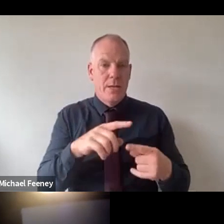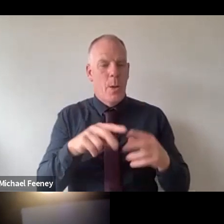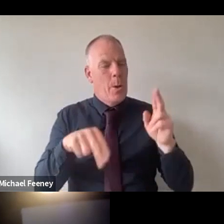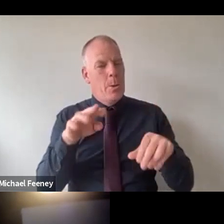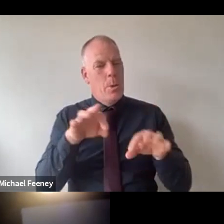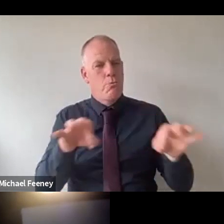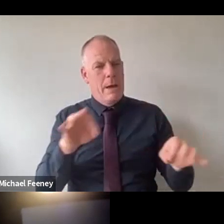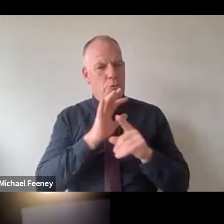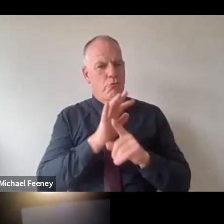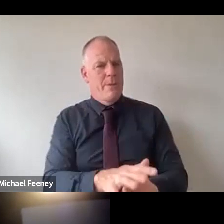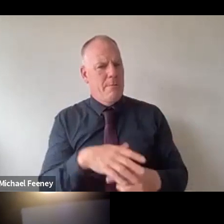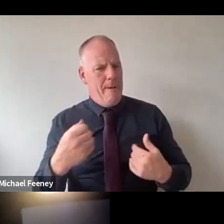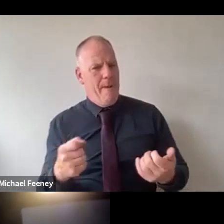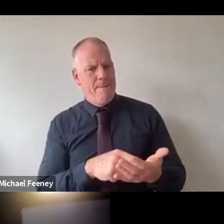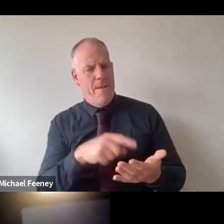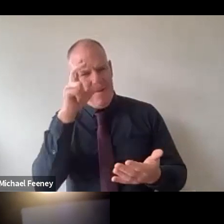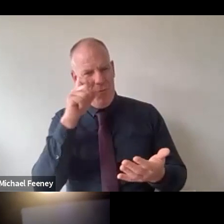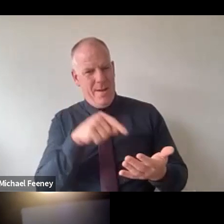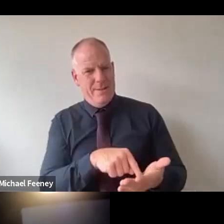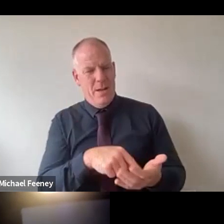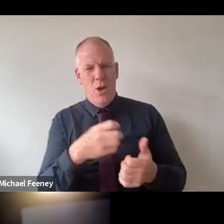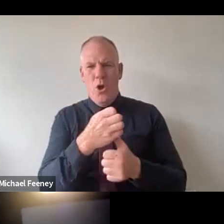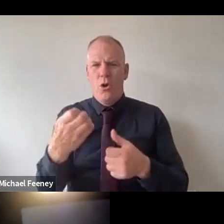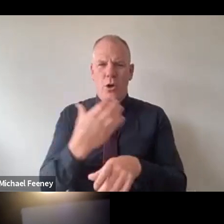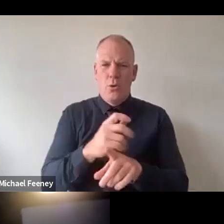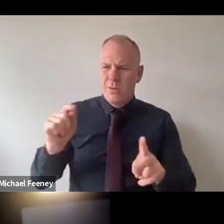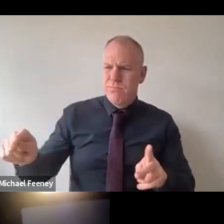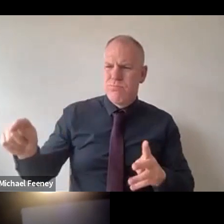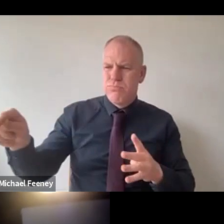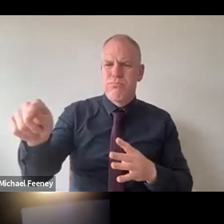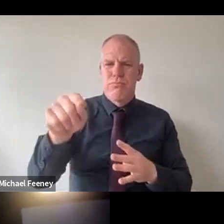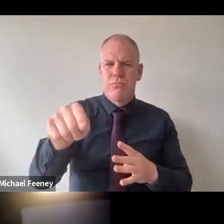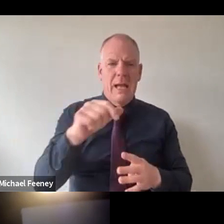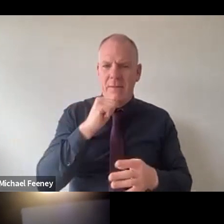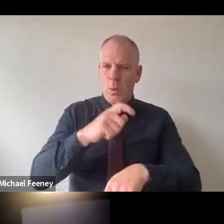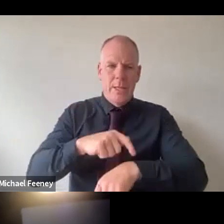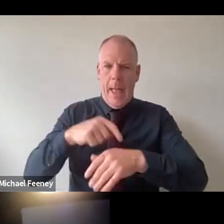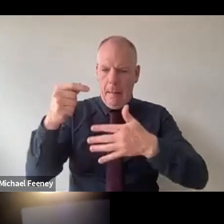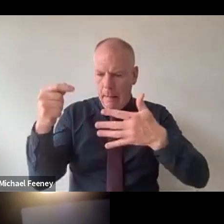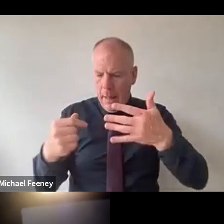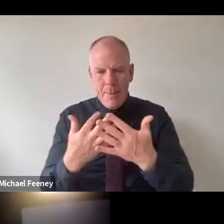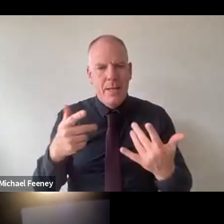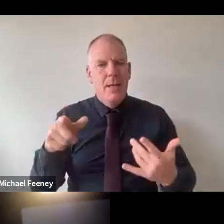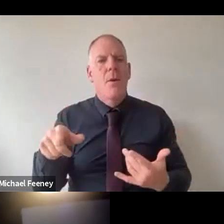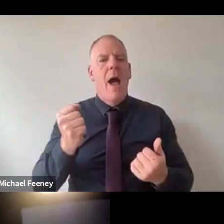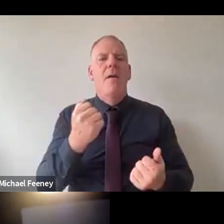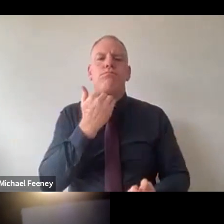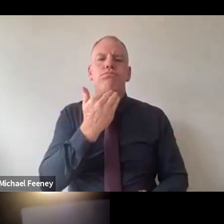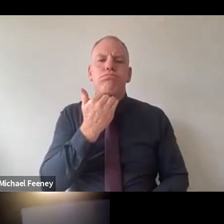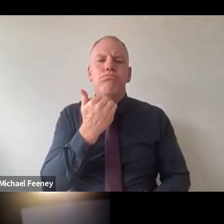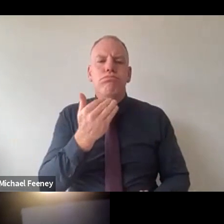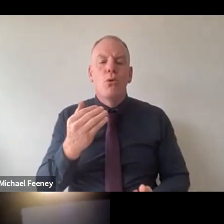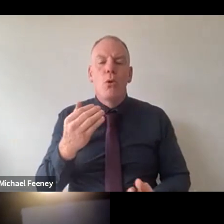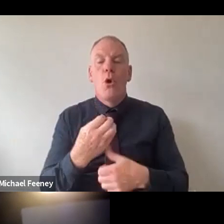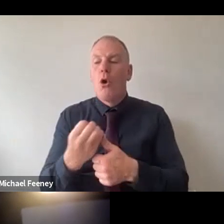of discrimination. And other countries, I cannot even, I don't have the time to go into the details, but there are plenty of other